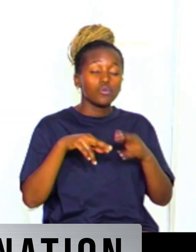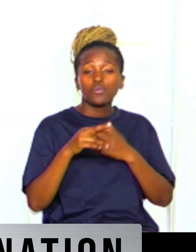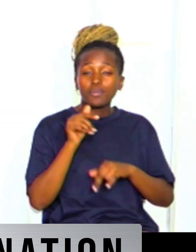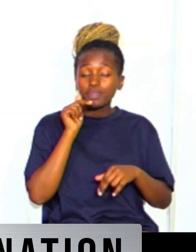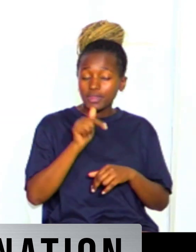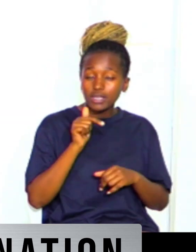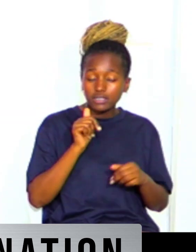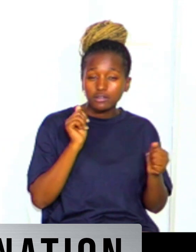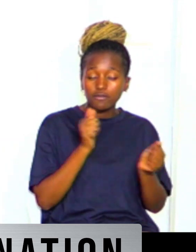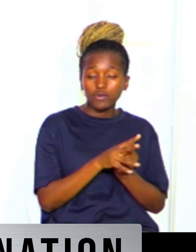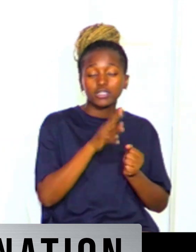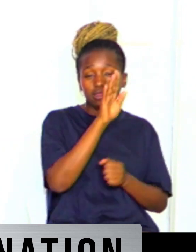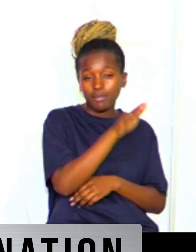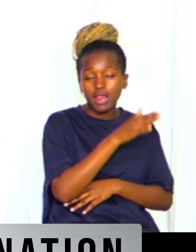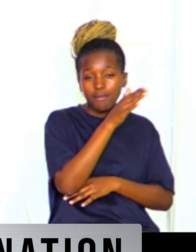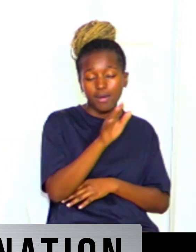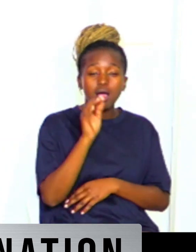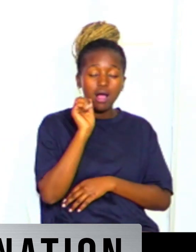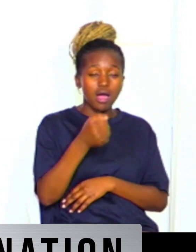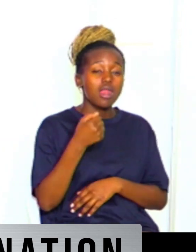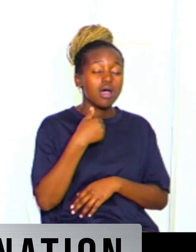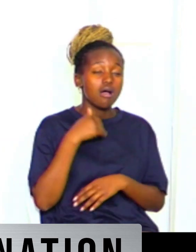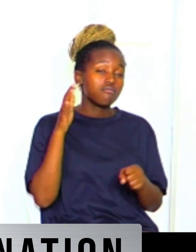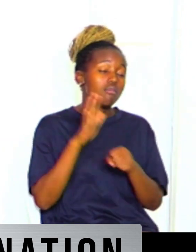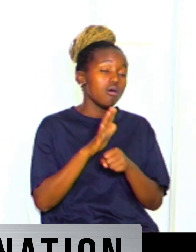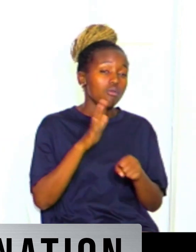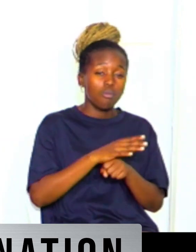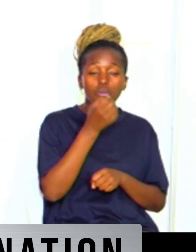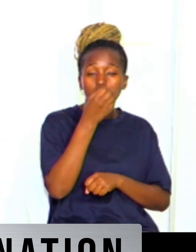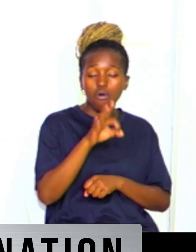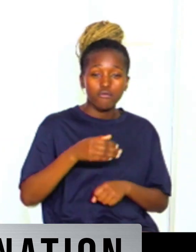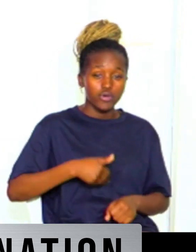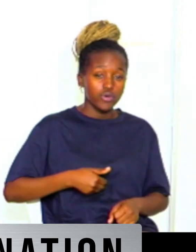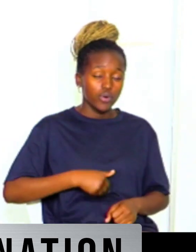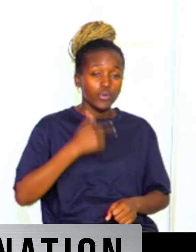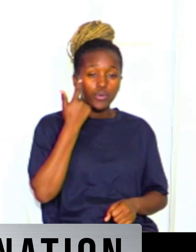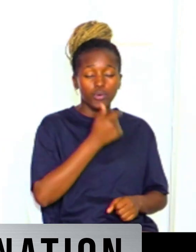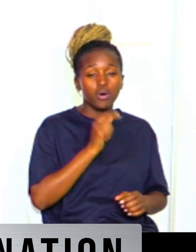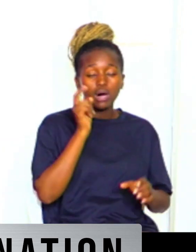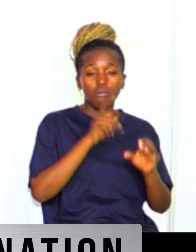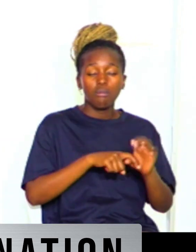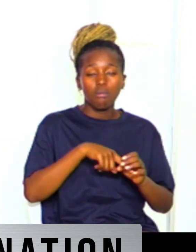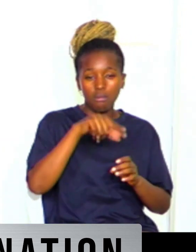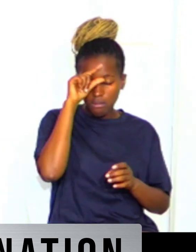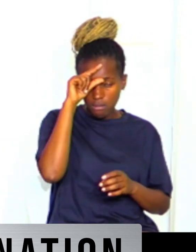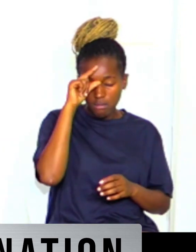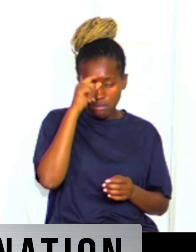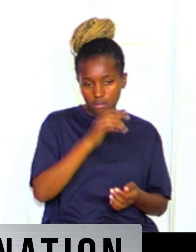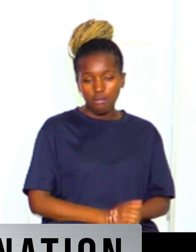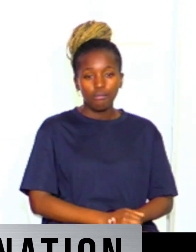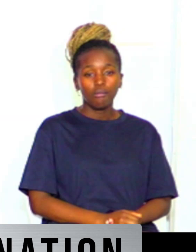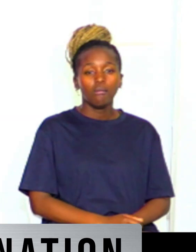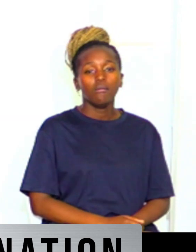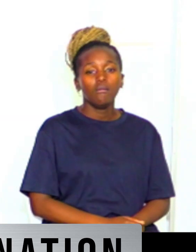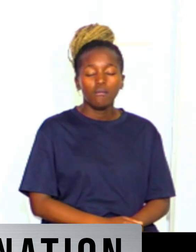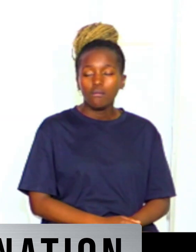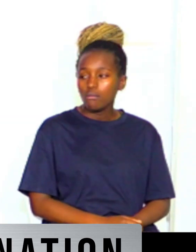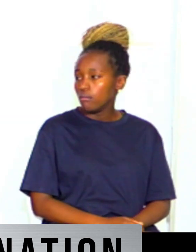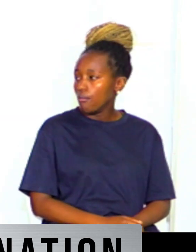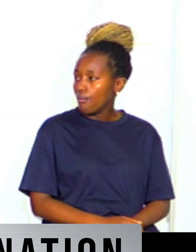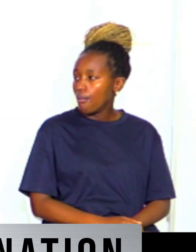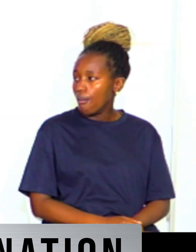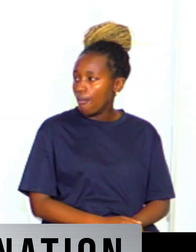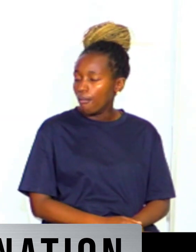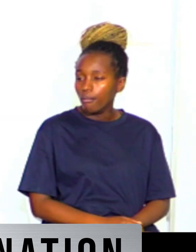parliament, there's going to be a lot of youth in the government. Yes.